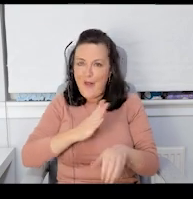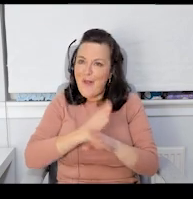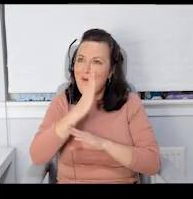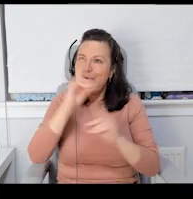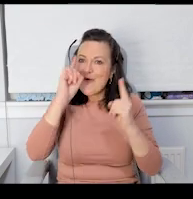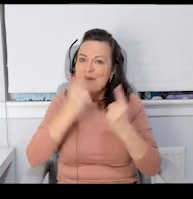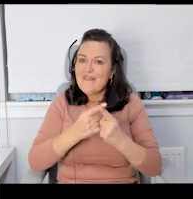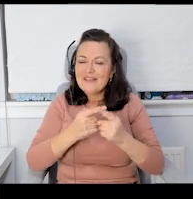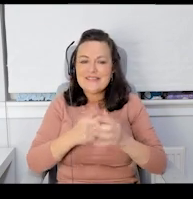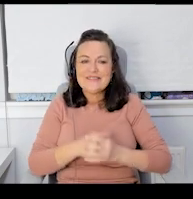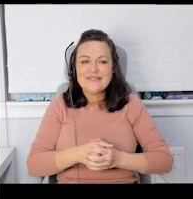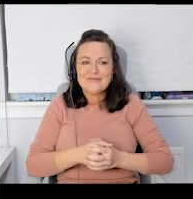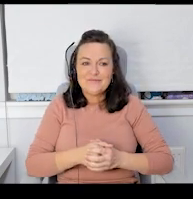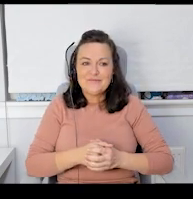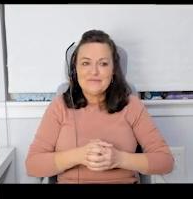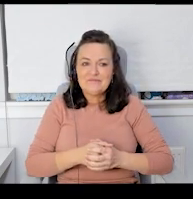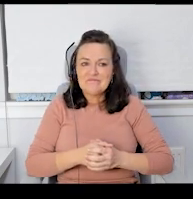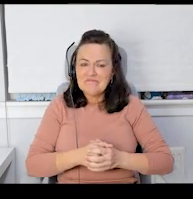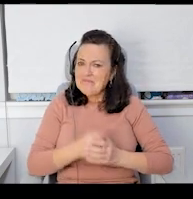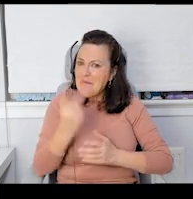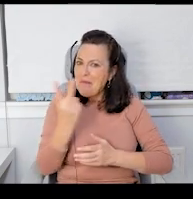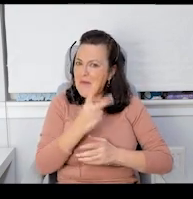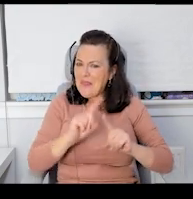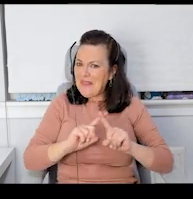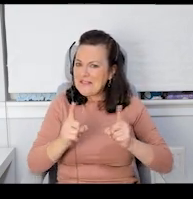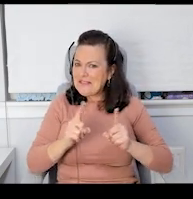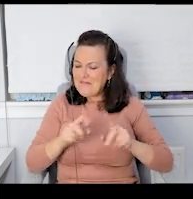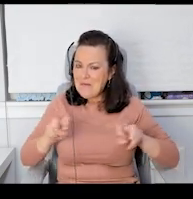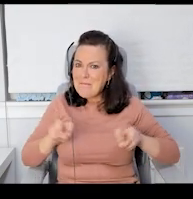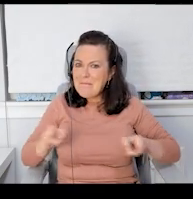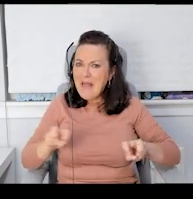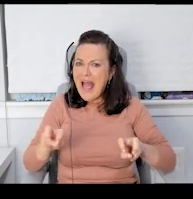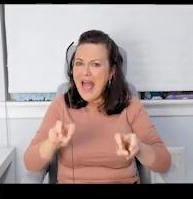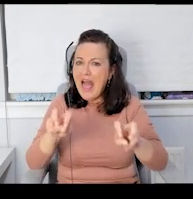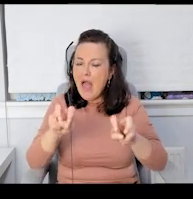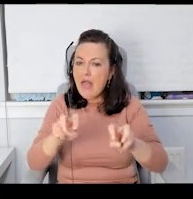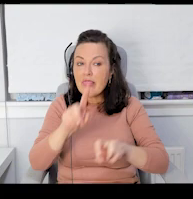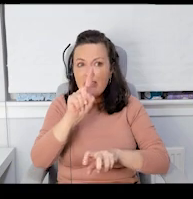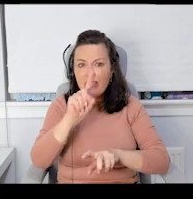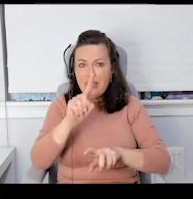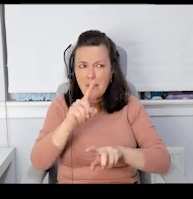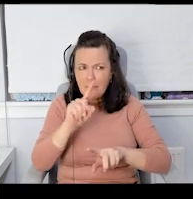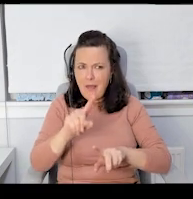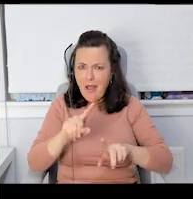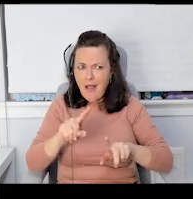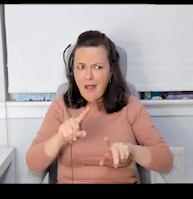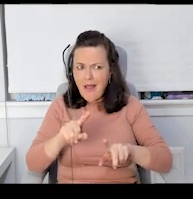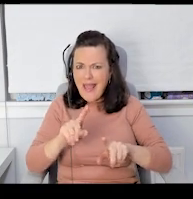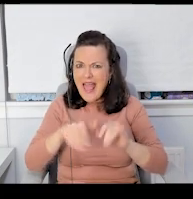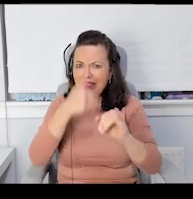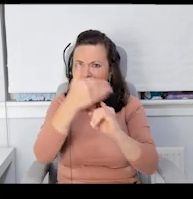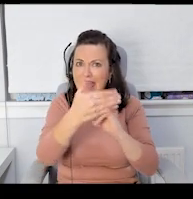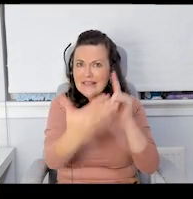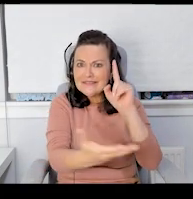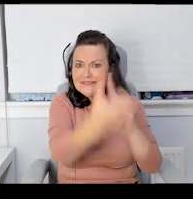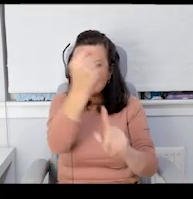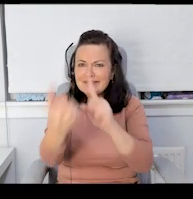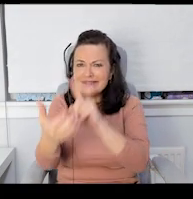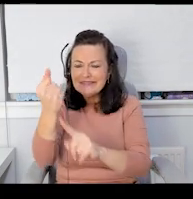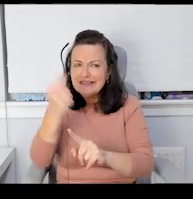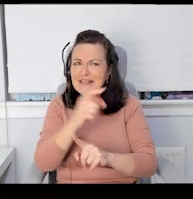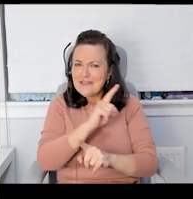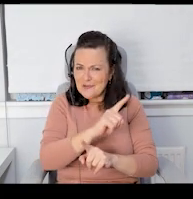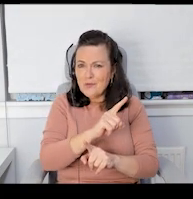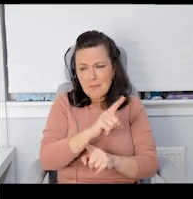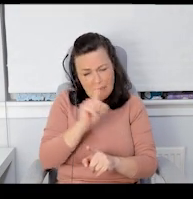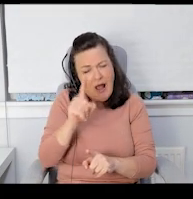very different scenarios in terms of pathways, but what's most important is about getting that resource, getting that right information for you to make informed